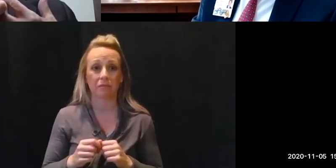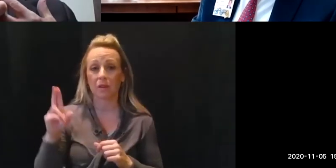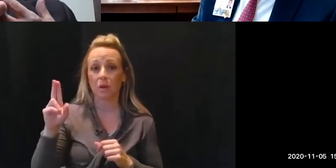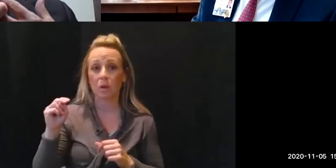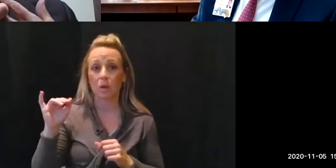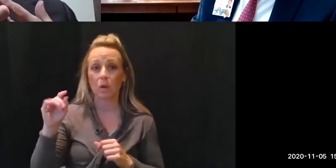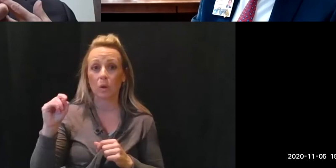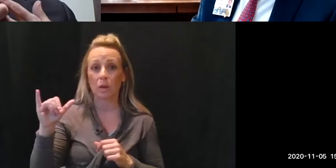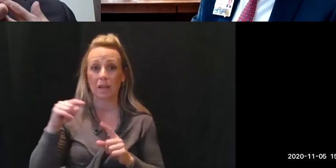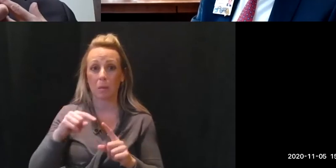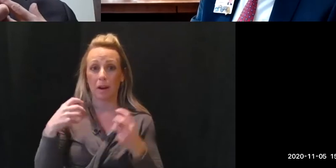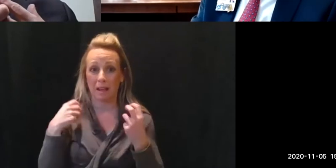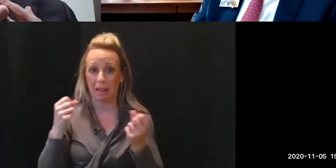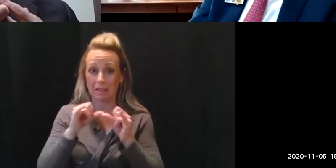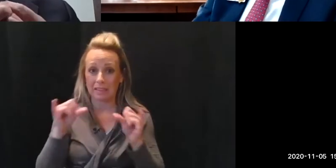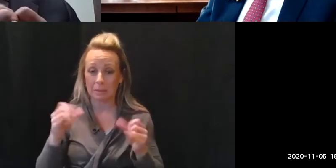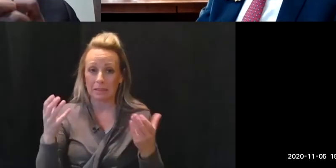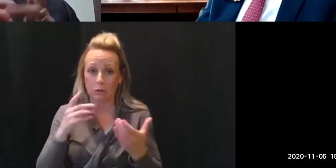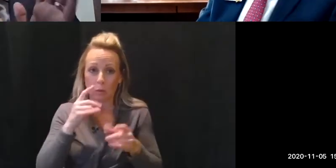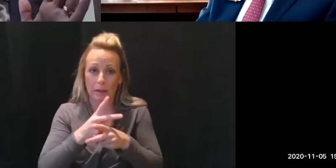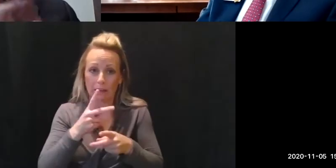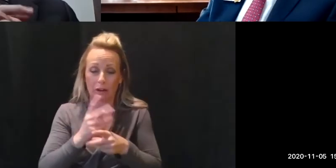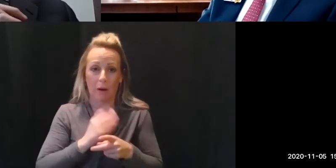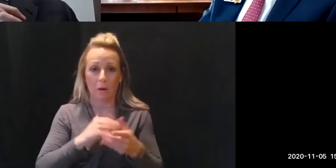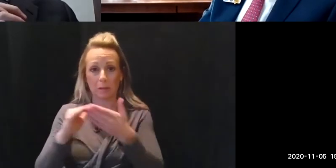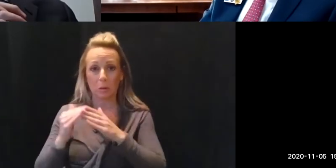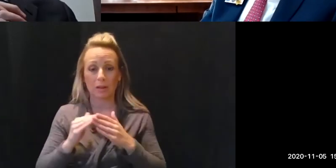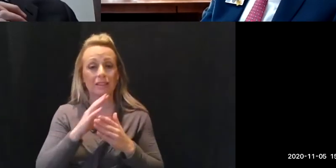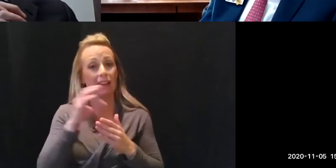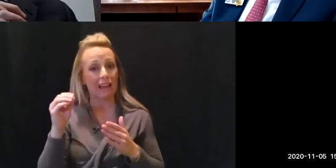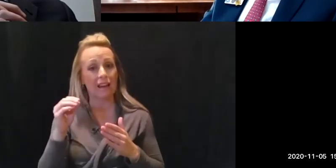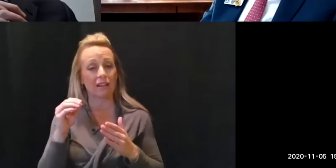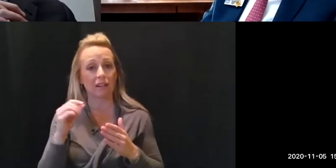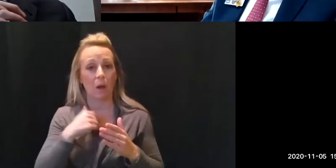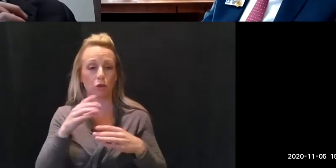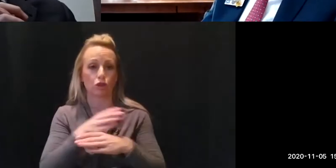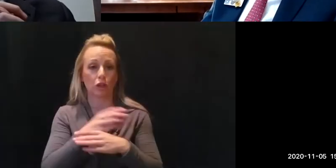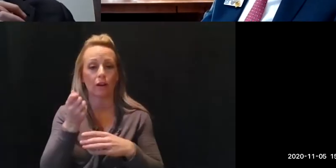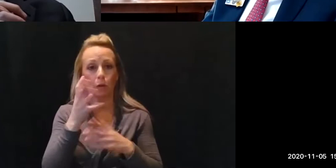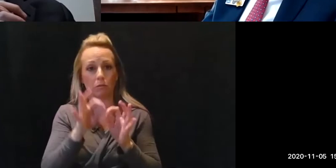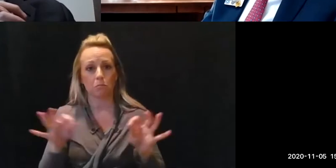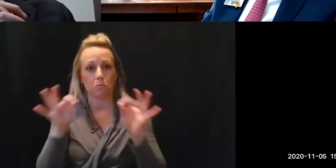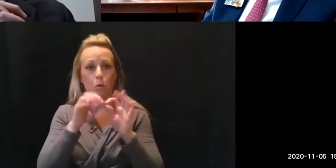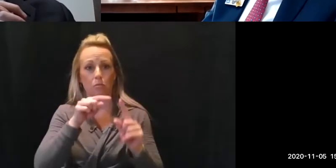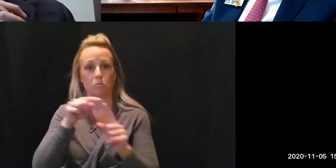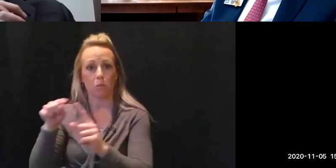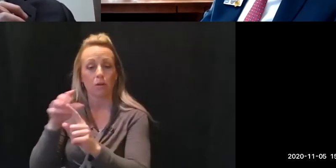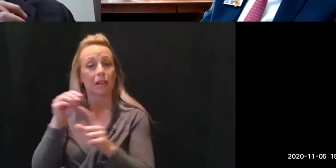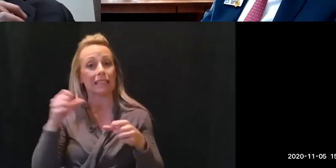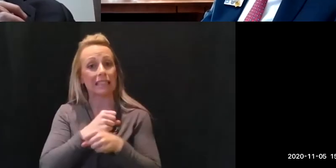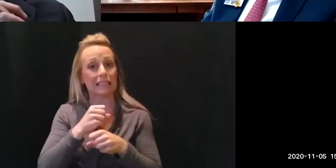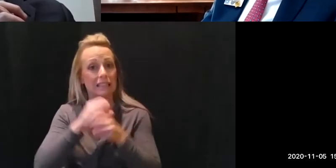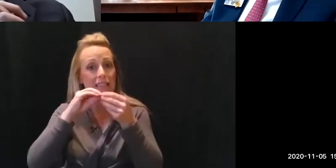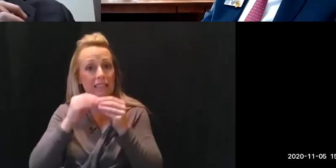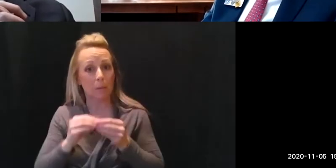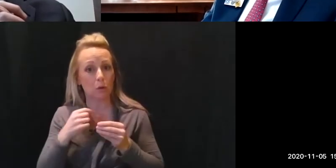System is here to take care of our communities. And I'm going to share with you a couple of key indicators and statistics that we look at